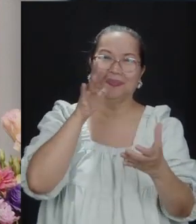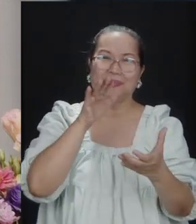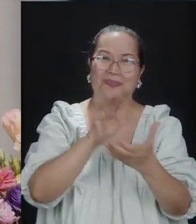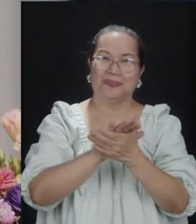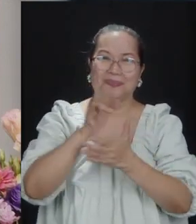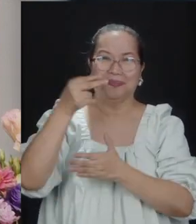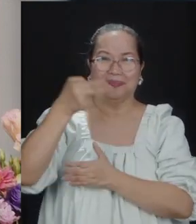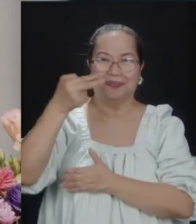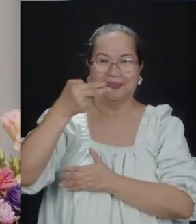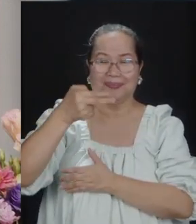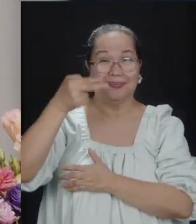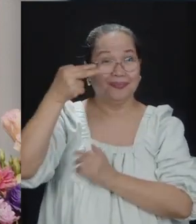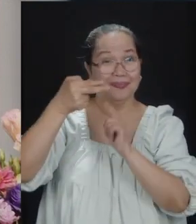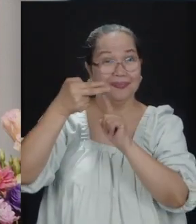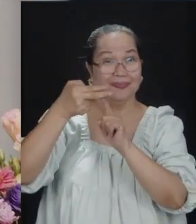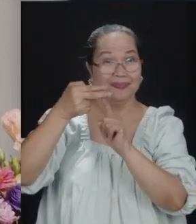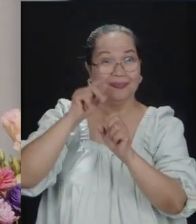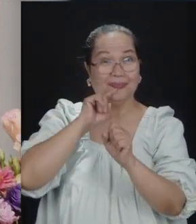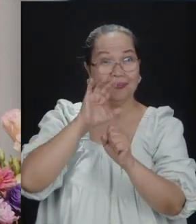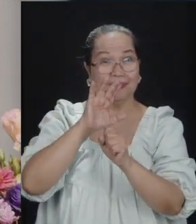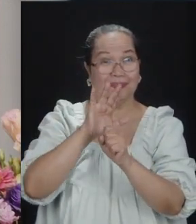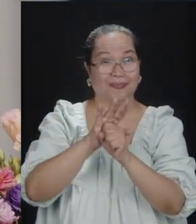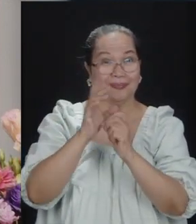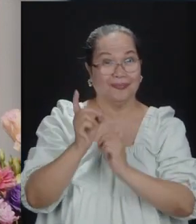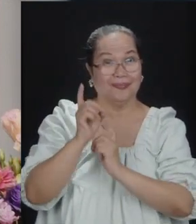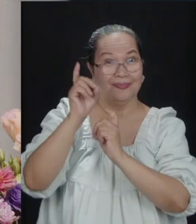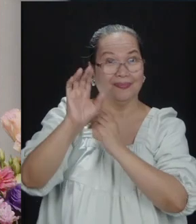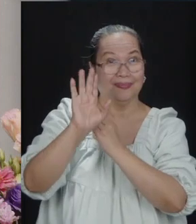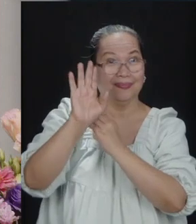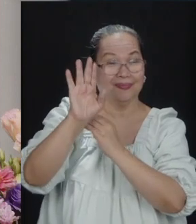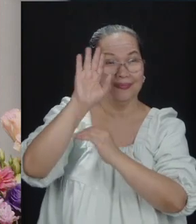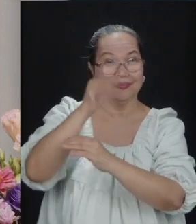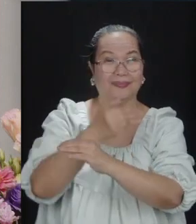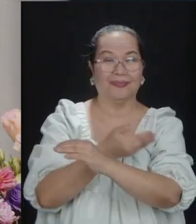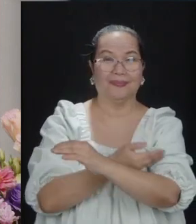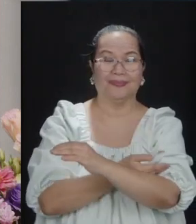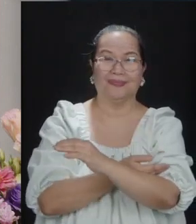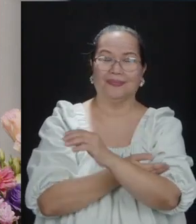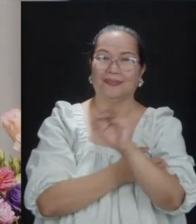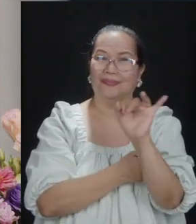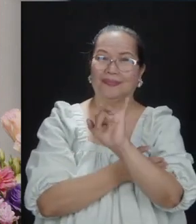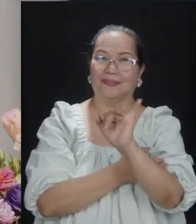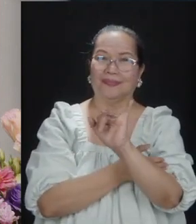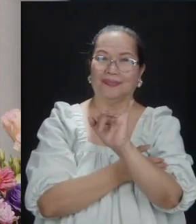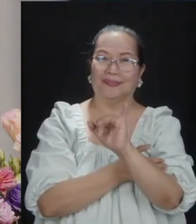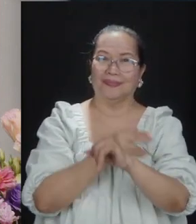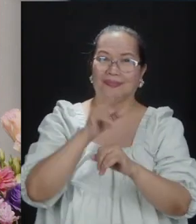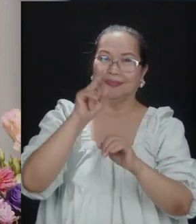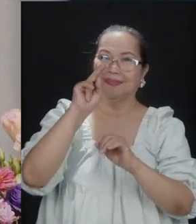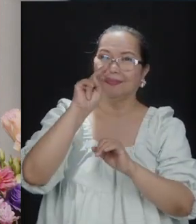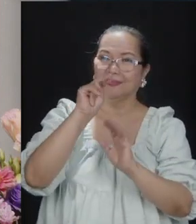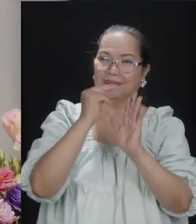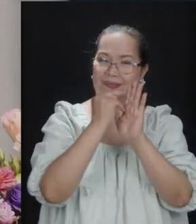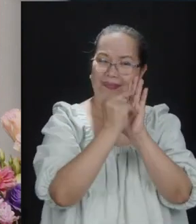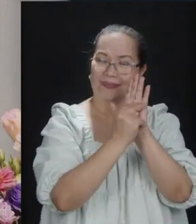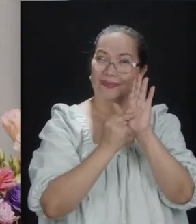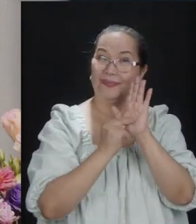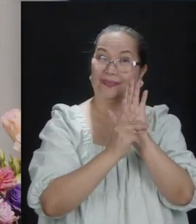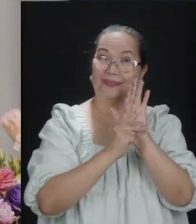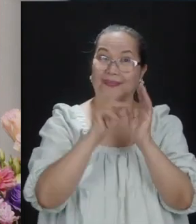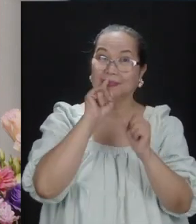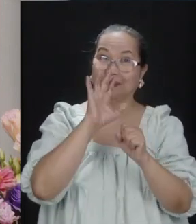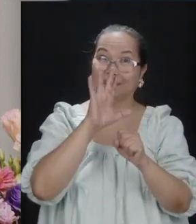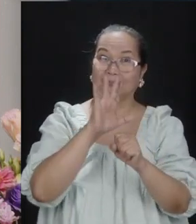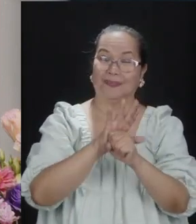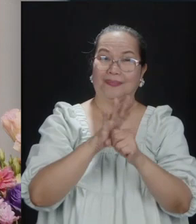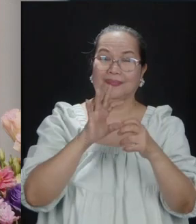Now, Hannah promised to dedicate her son back in what is known as a Nazirite vow for life. Now,